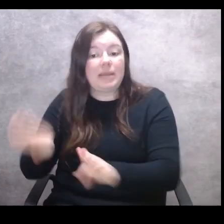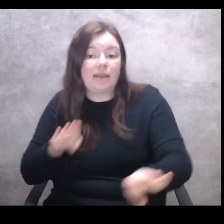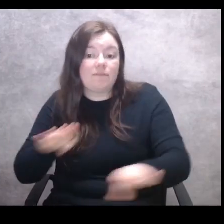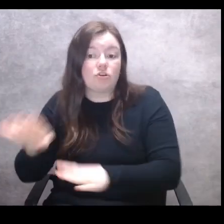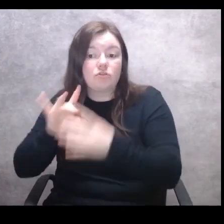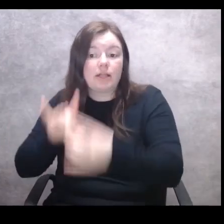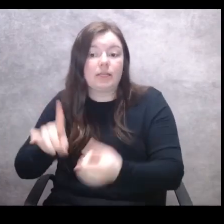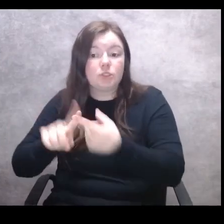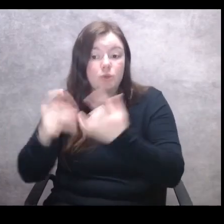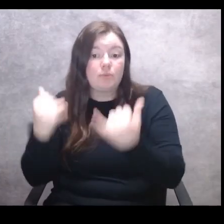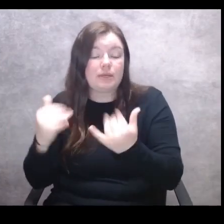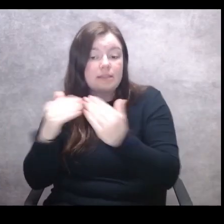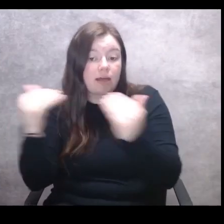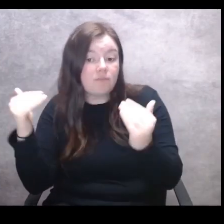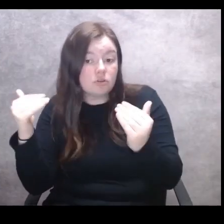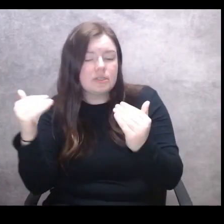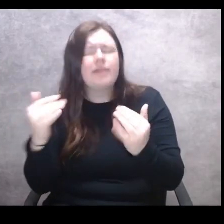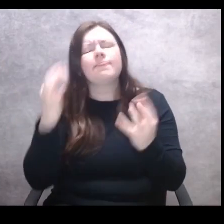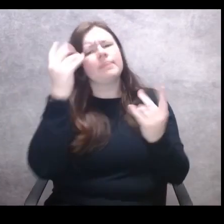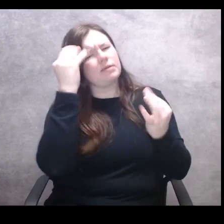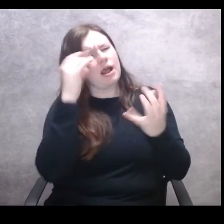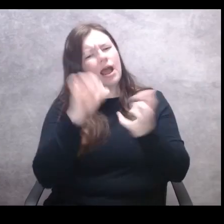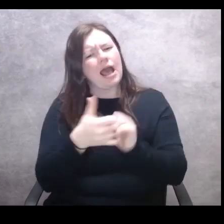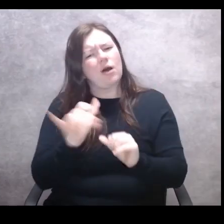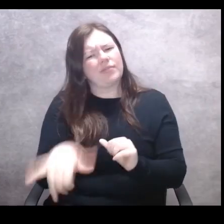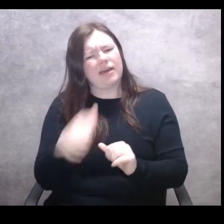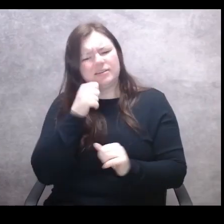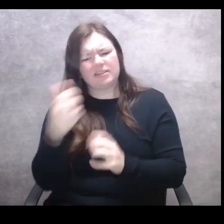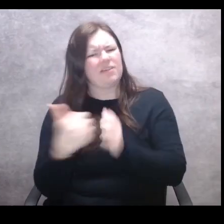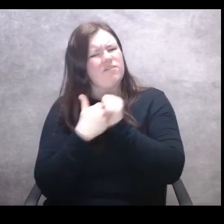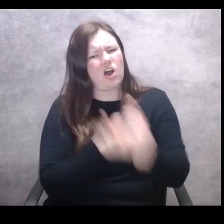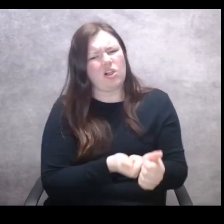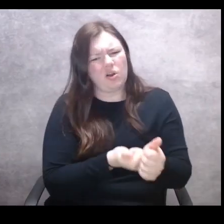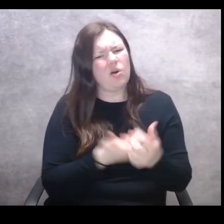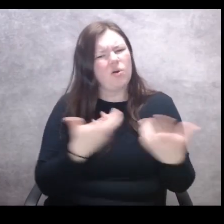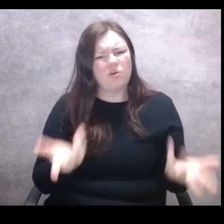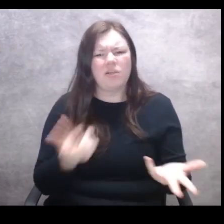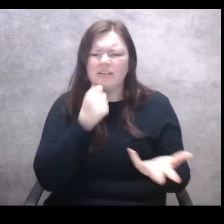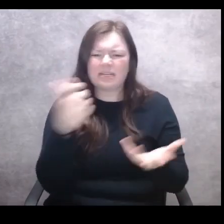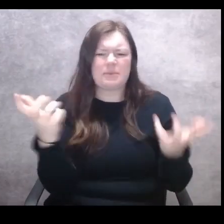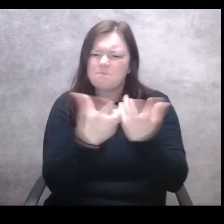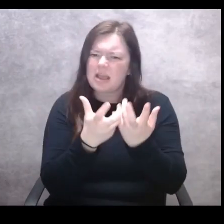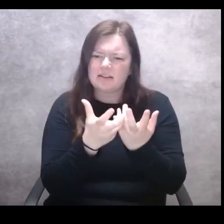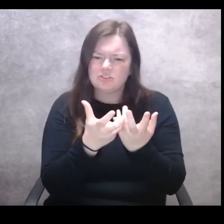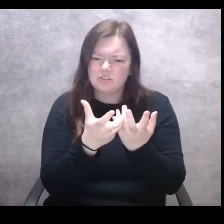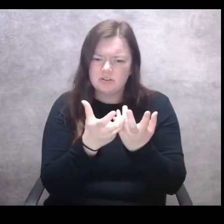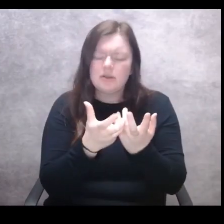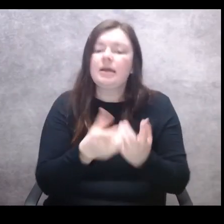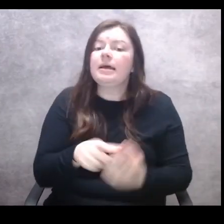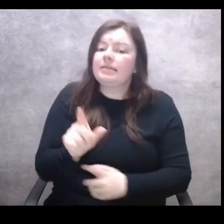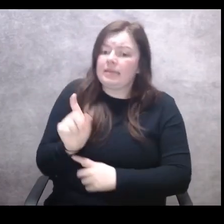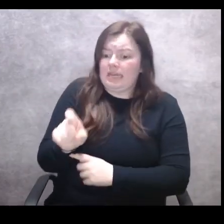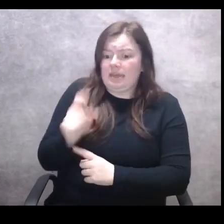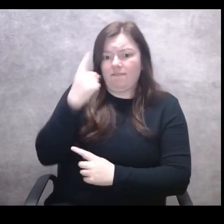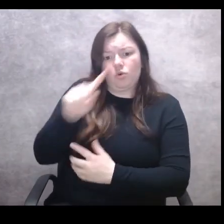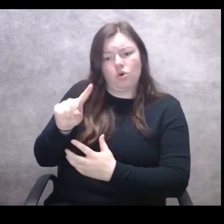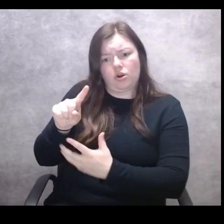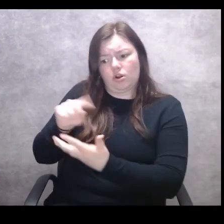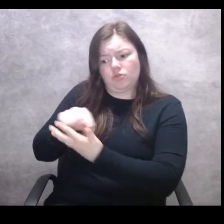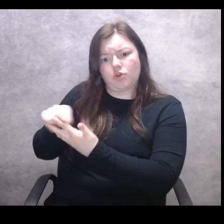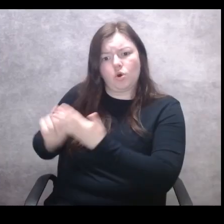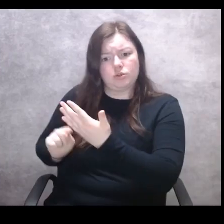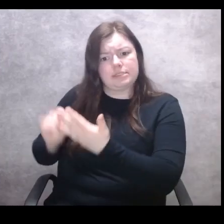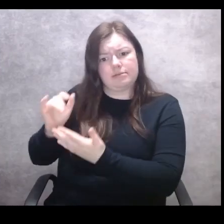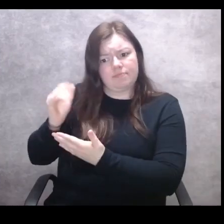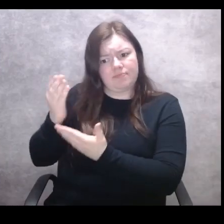with communication barriers in the present levels, think about how that is inconsistent if being monitored. The need for